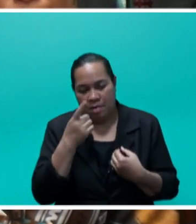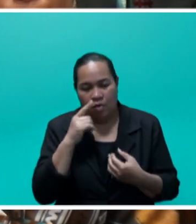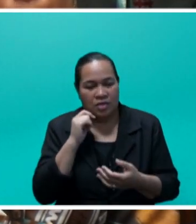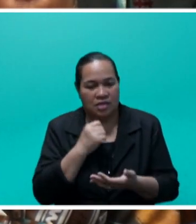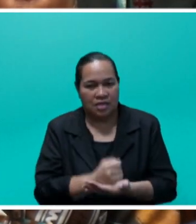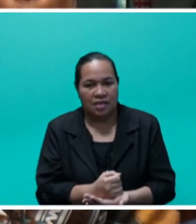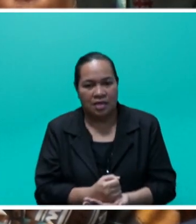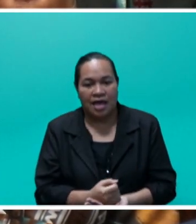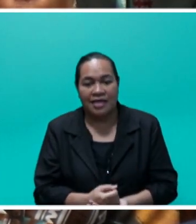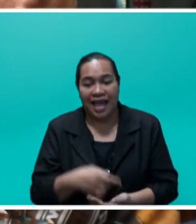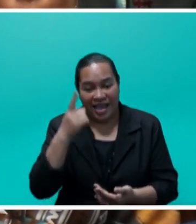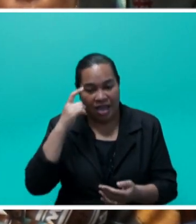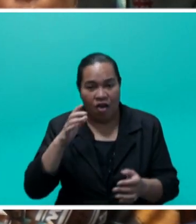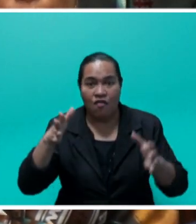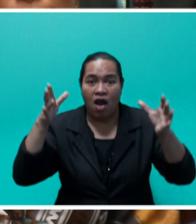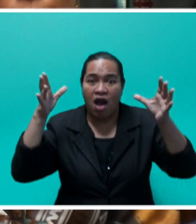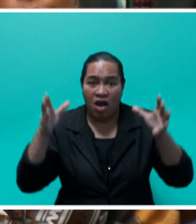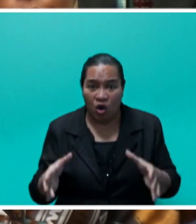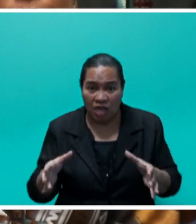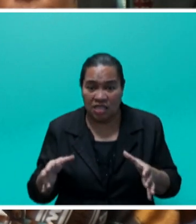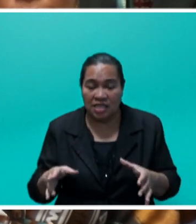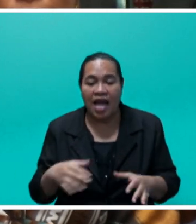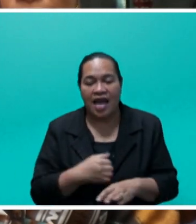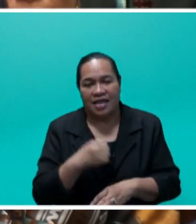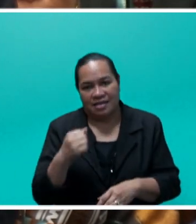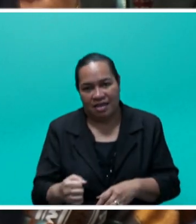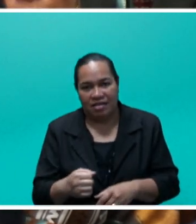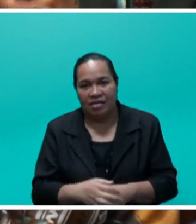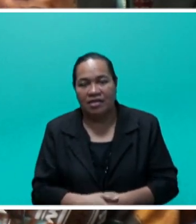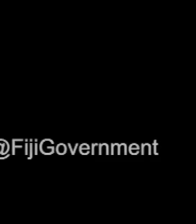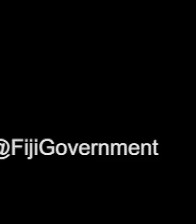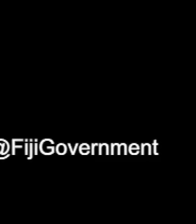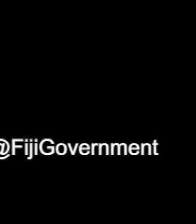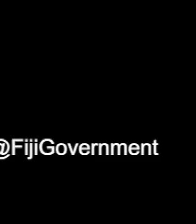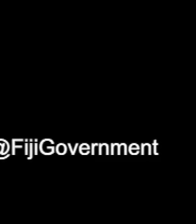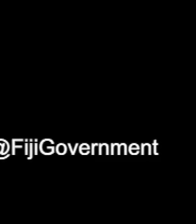idea of holistic government approach to achieving sustainable development goals. Thank you, Mr. Speaker.